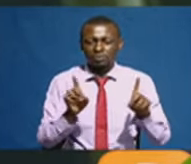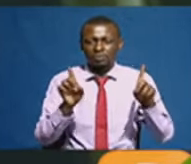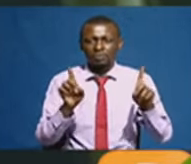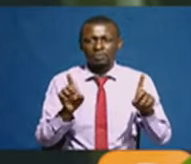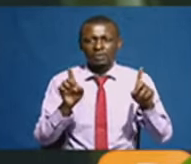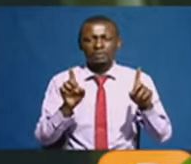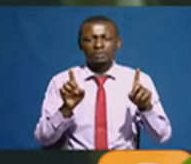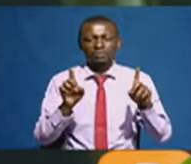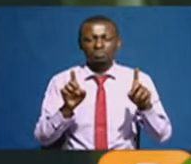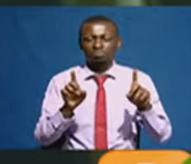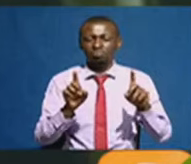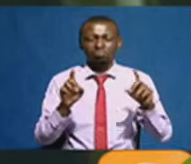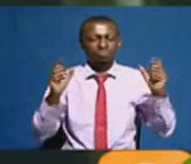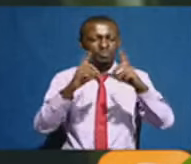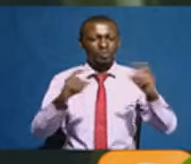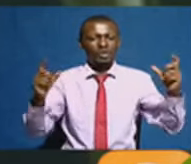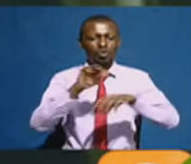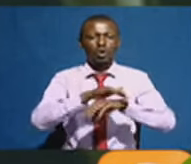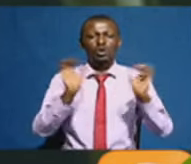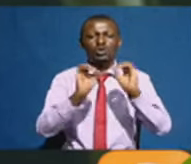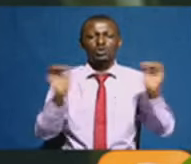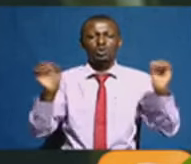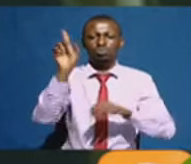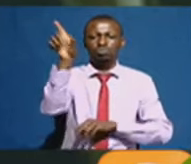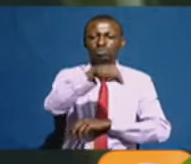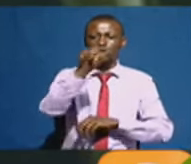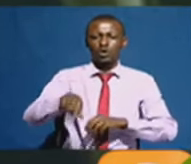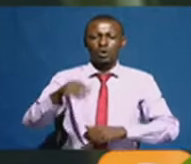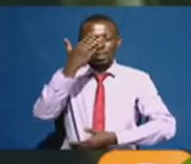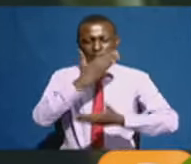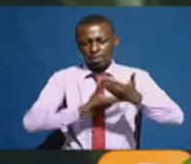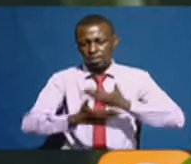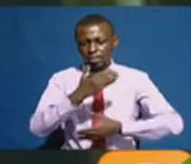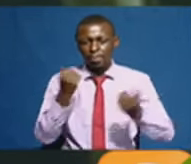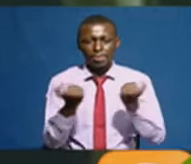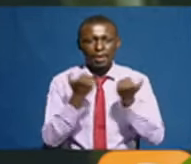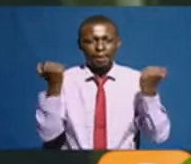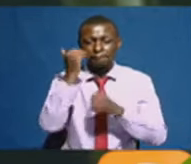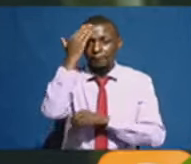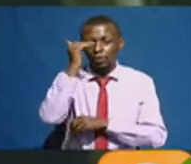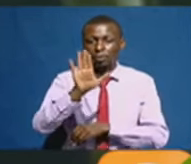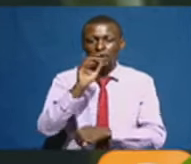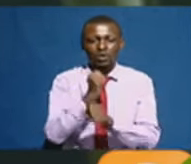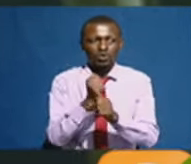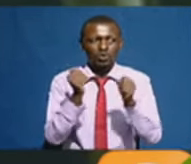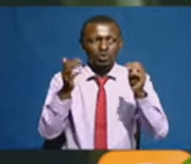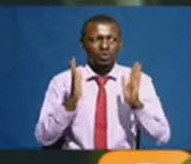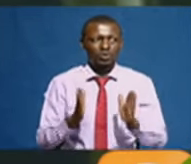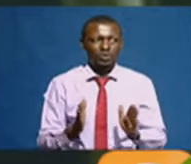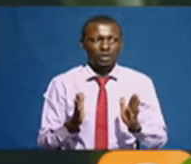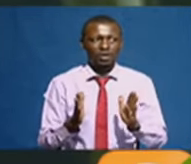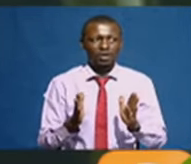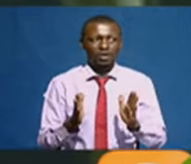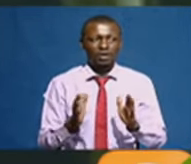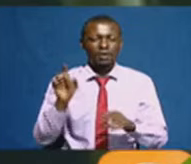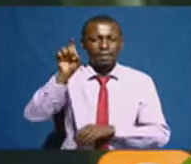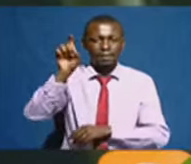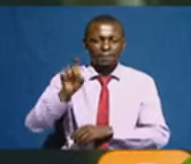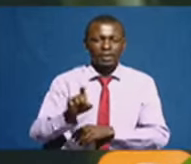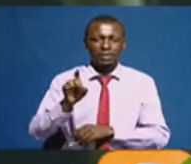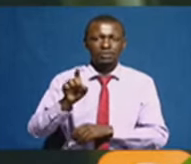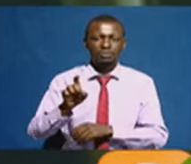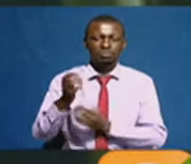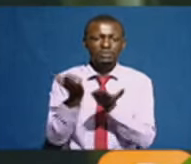tone, which is really wrong for negotiations, because these are workers that you're dealing with. They're workers that are supposed to be